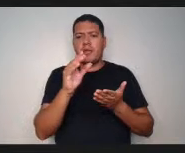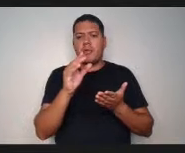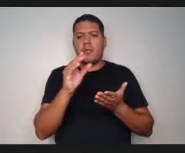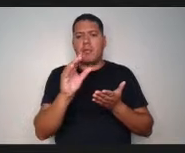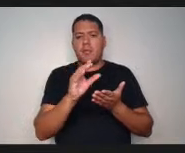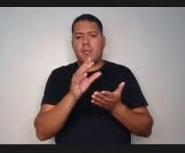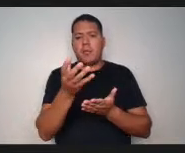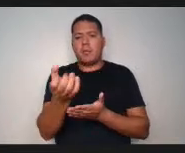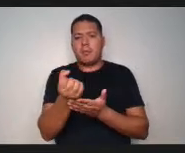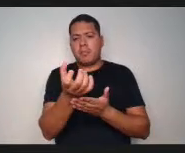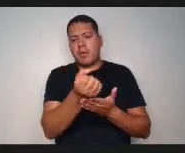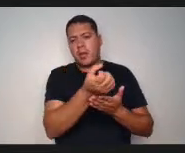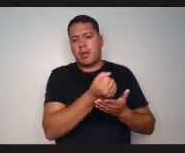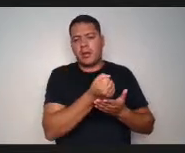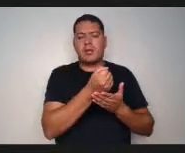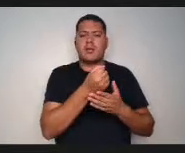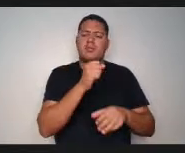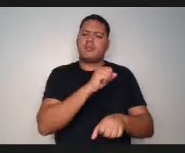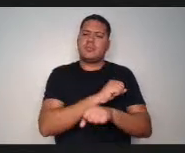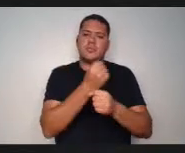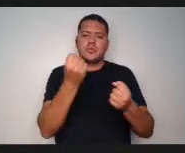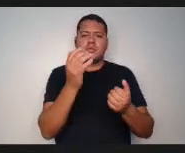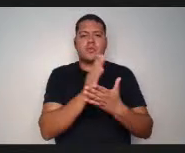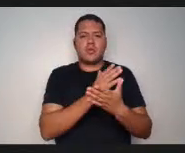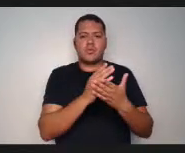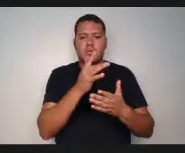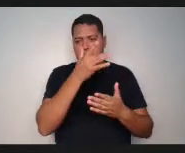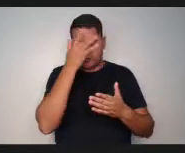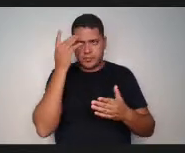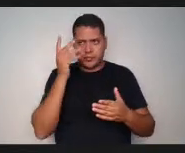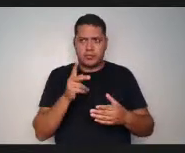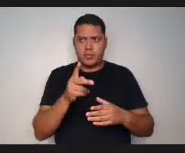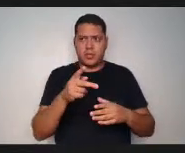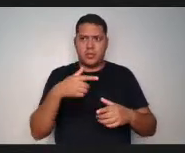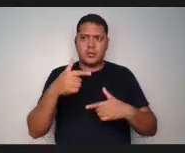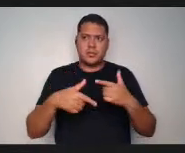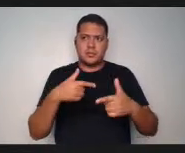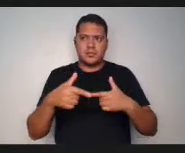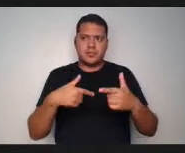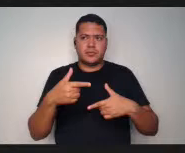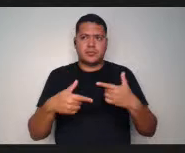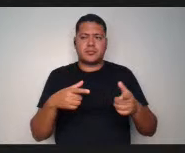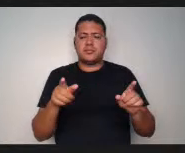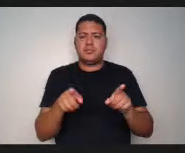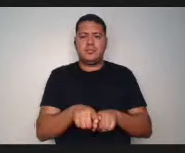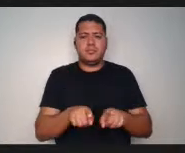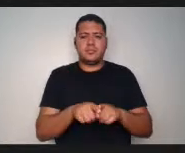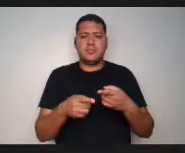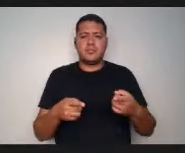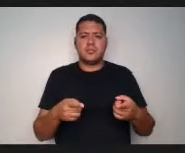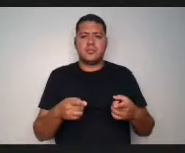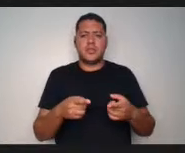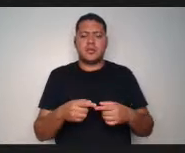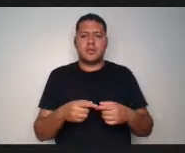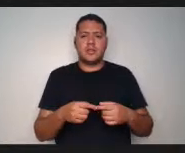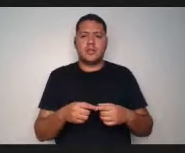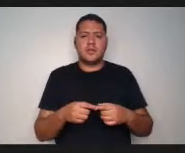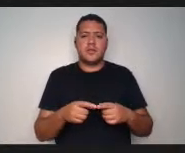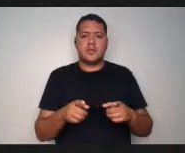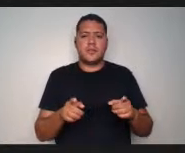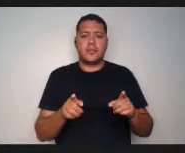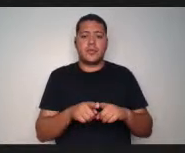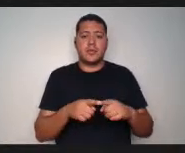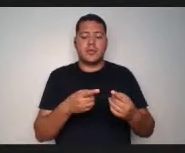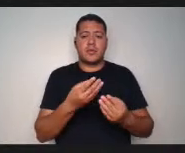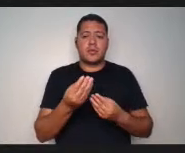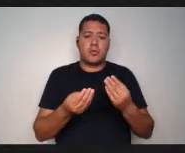continue working. Also, as the pandemic progressed, what we found was, excuse